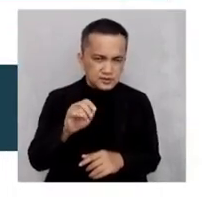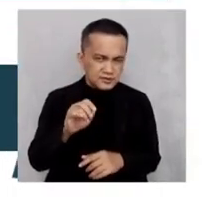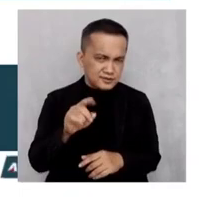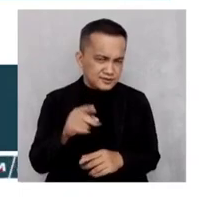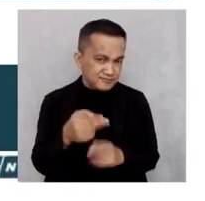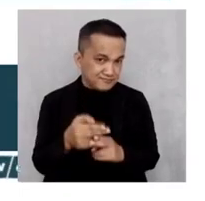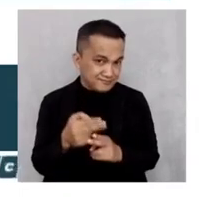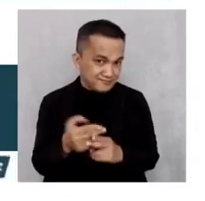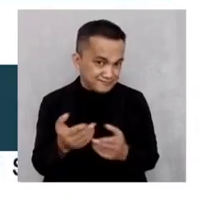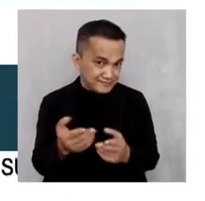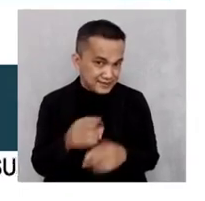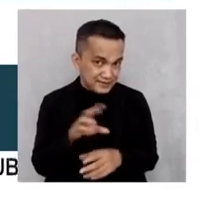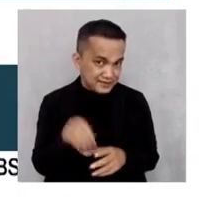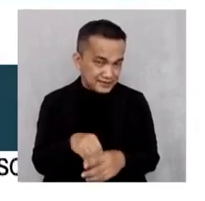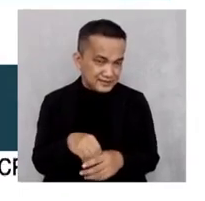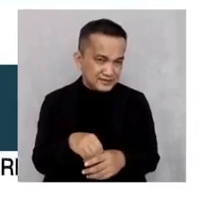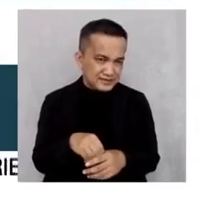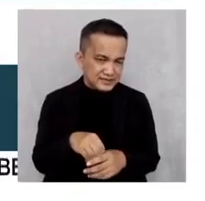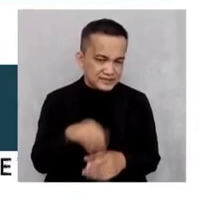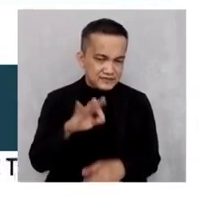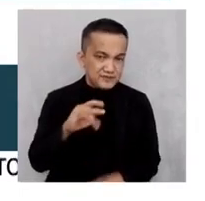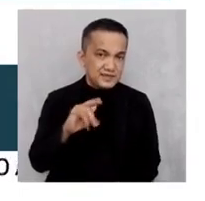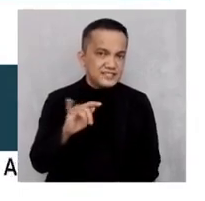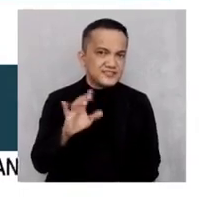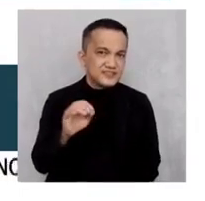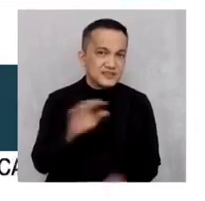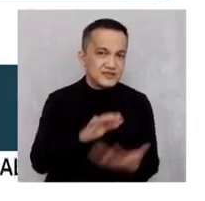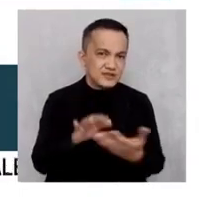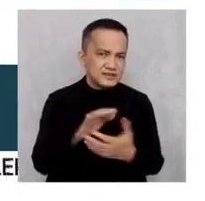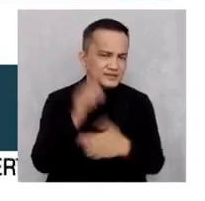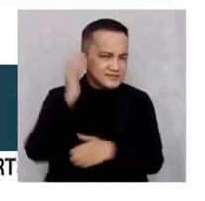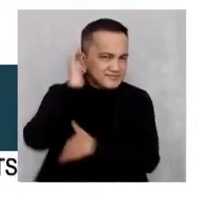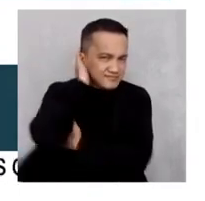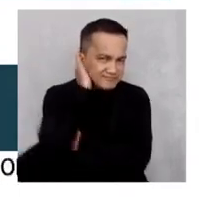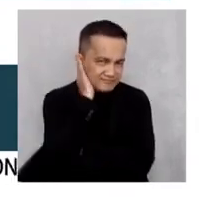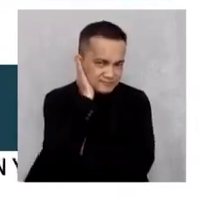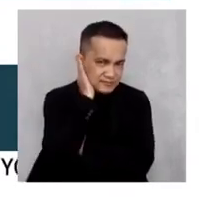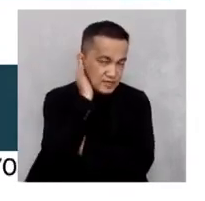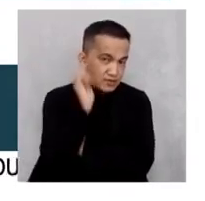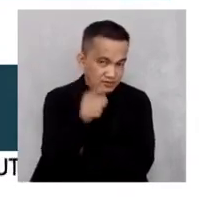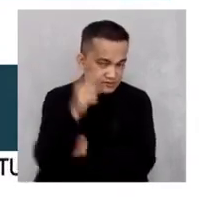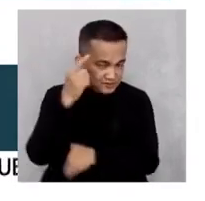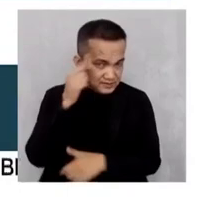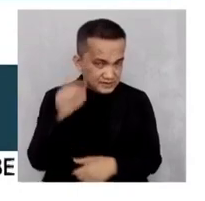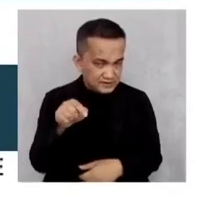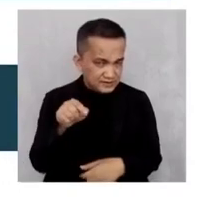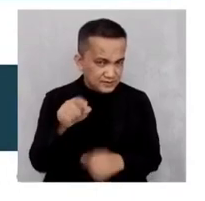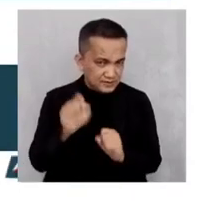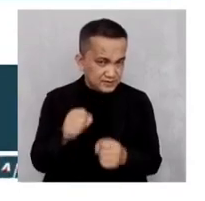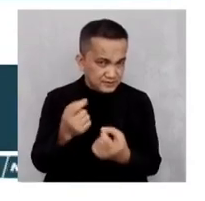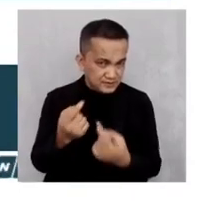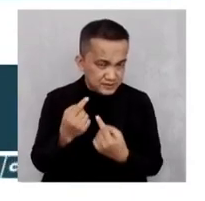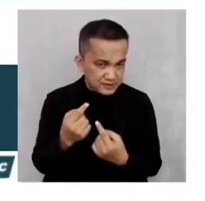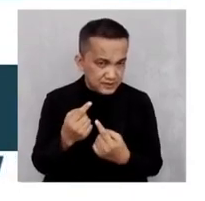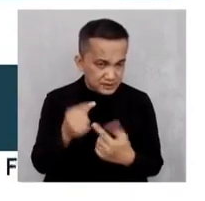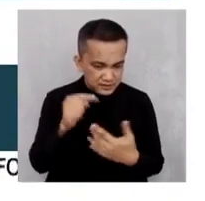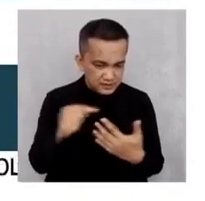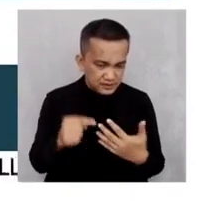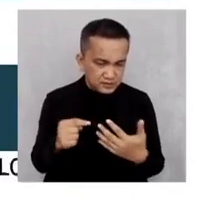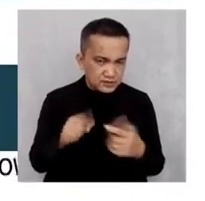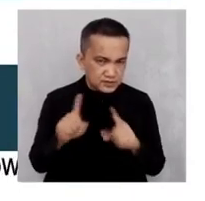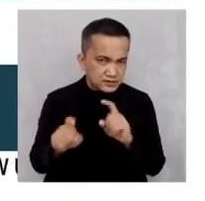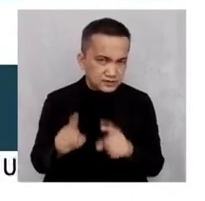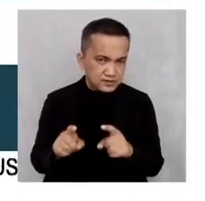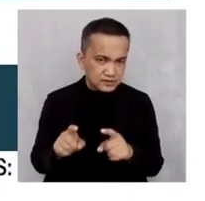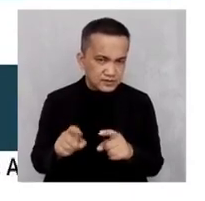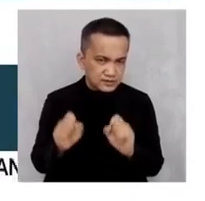being included in this whole fiasco, do you think that he should also be answering all these queries, and that can